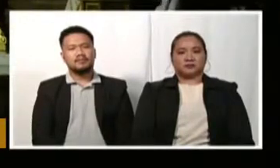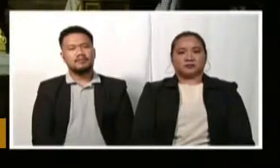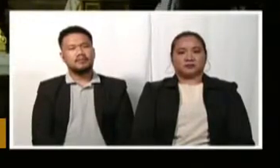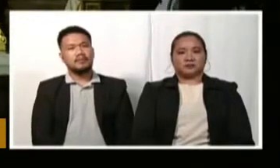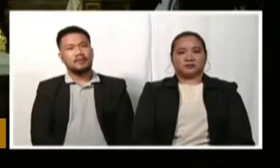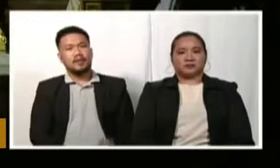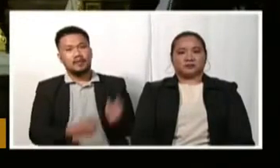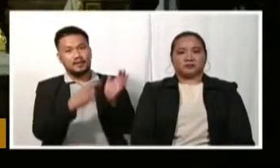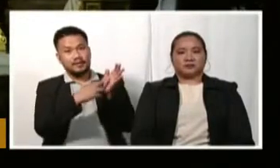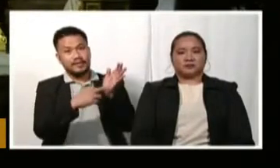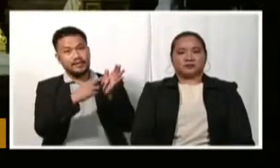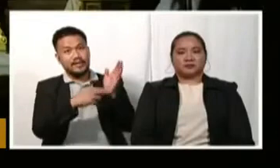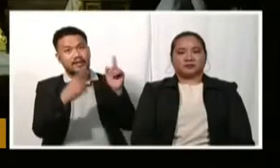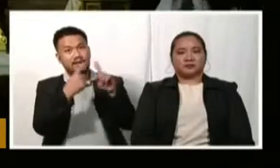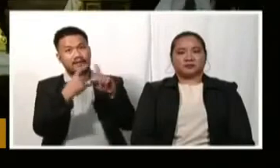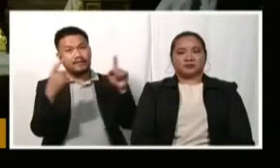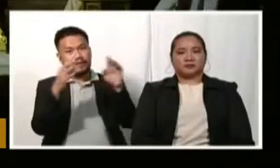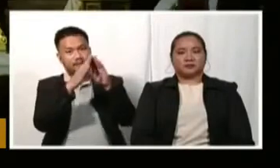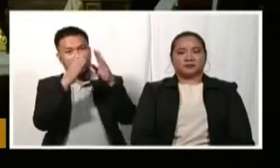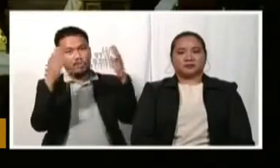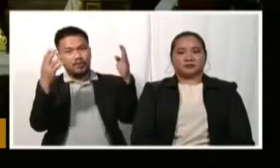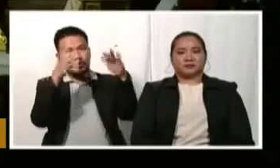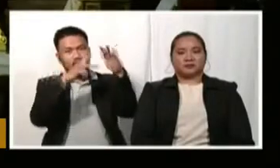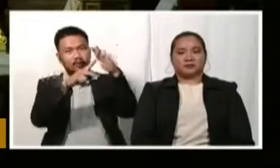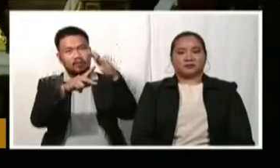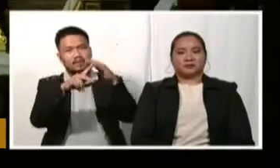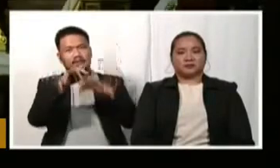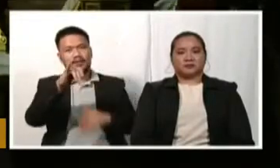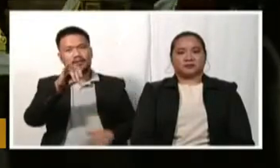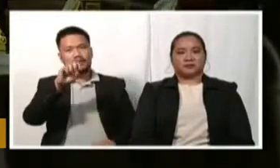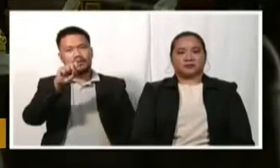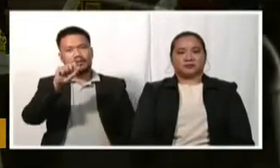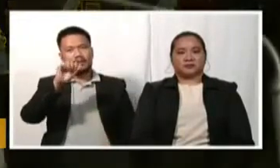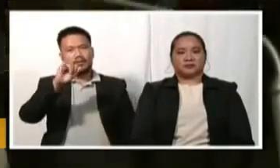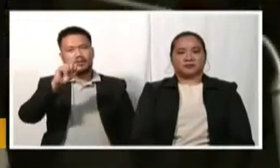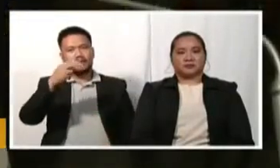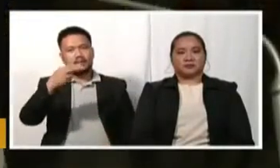A reading from the book of the prophet Isaiah.